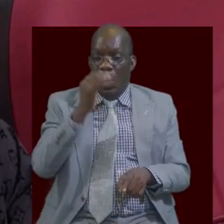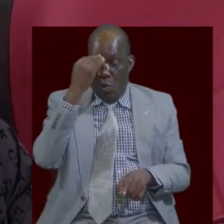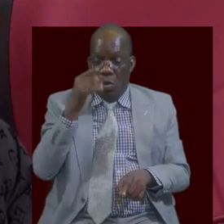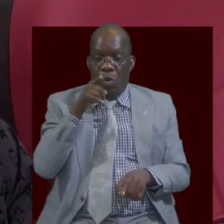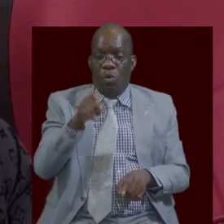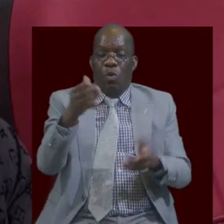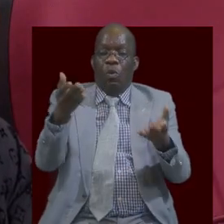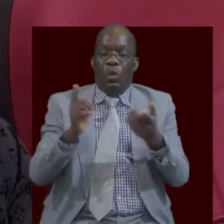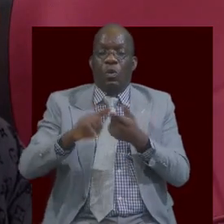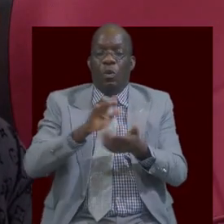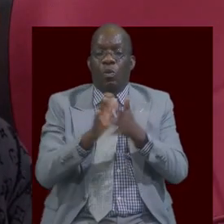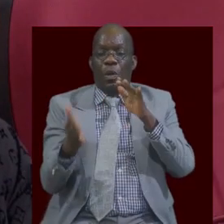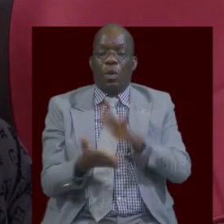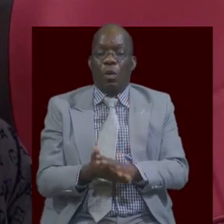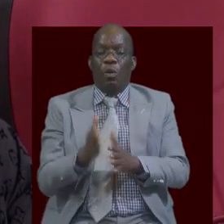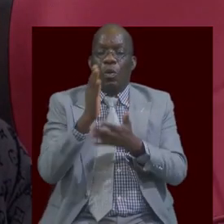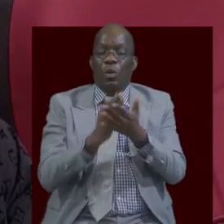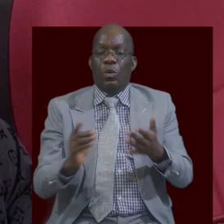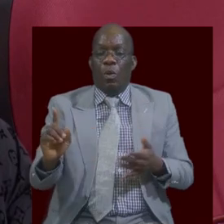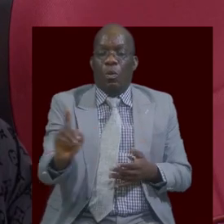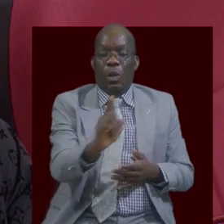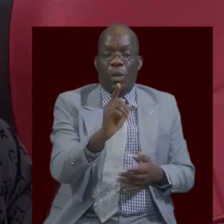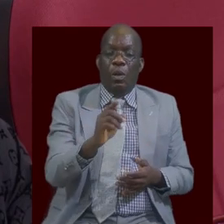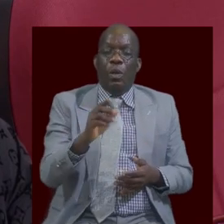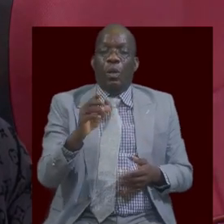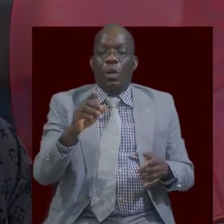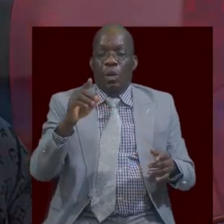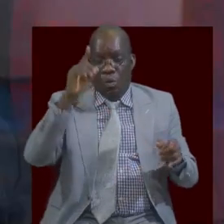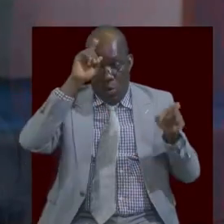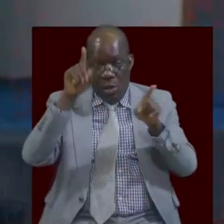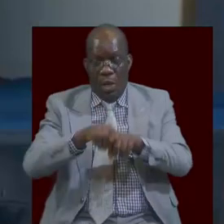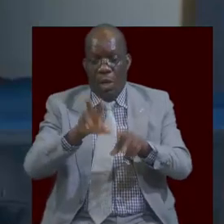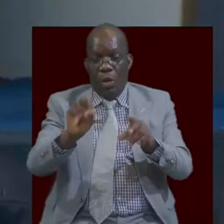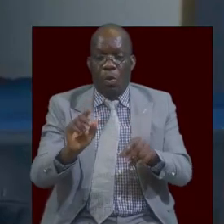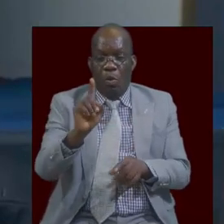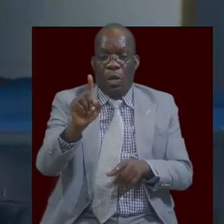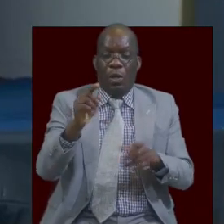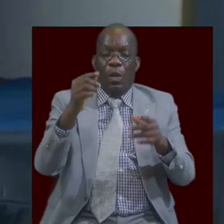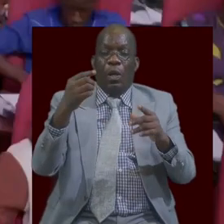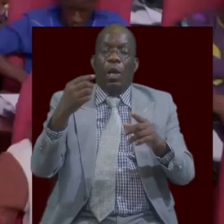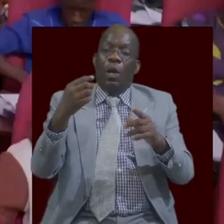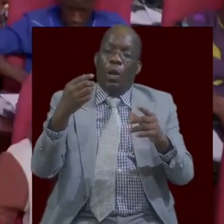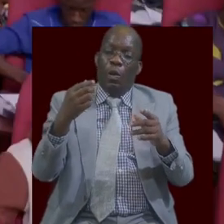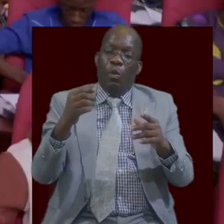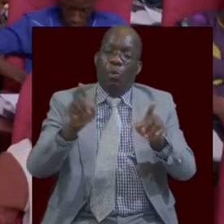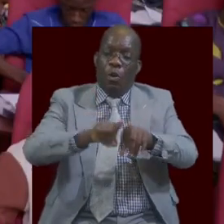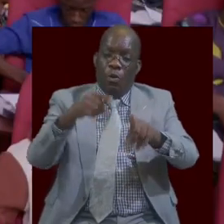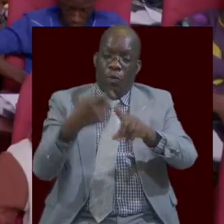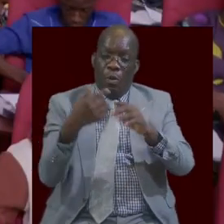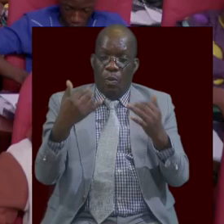something. Amen. Brother, nobody, now from today, your brother, somebody.